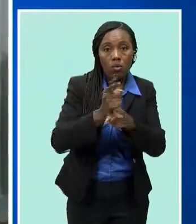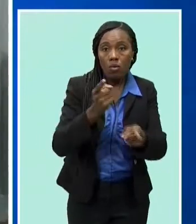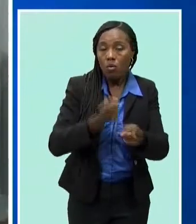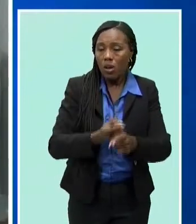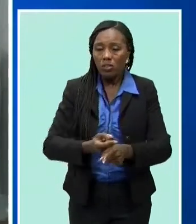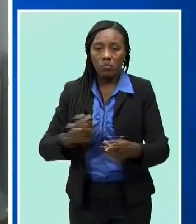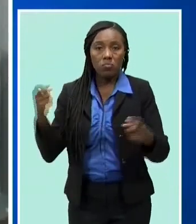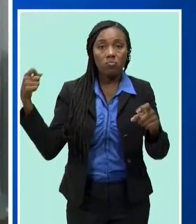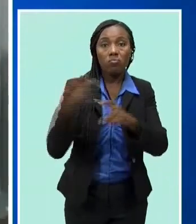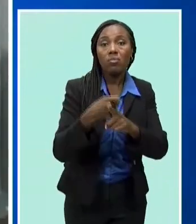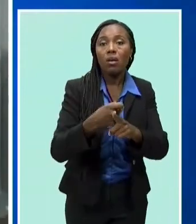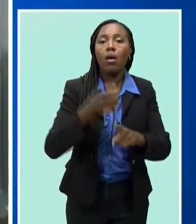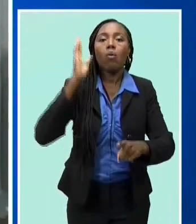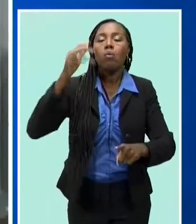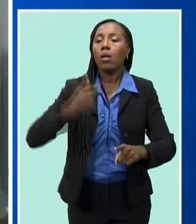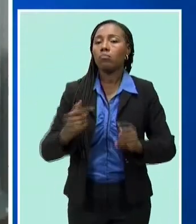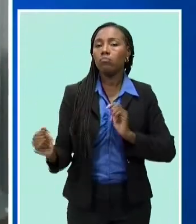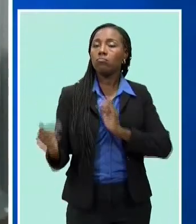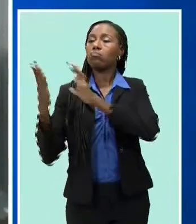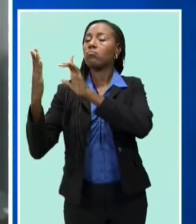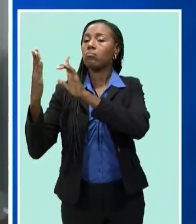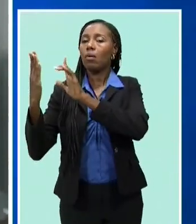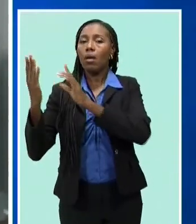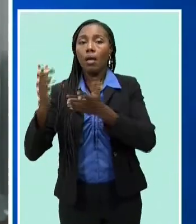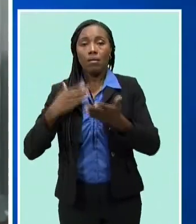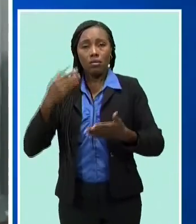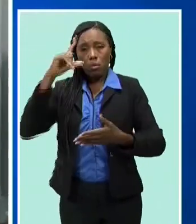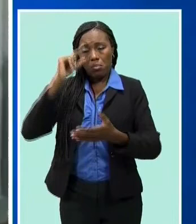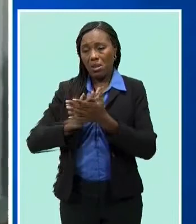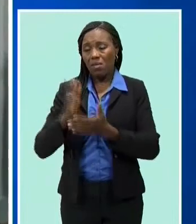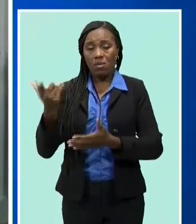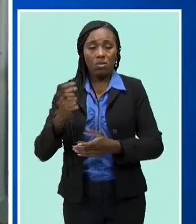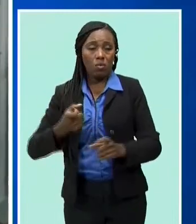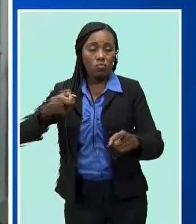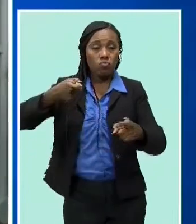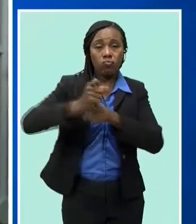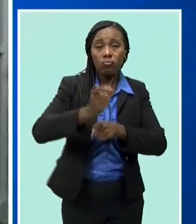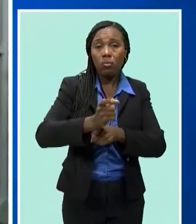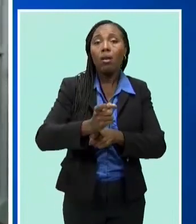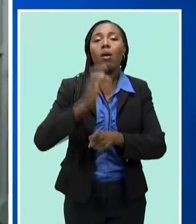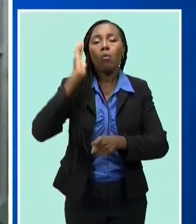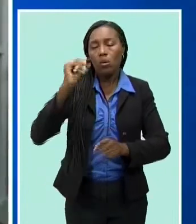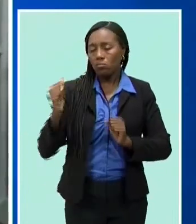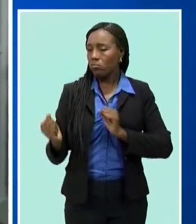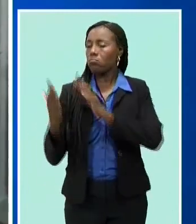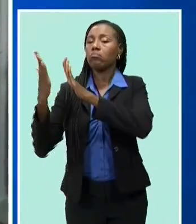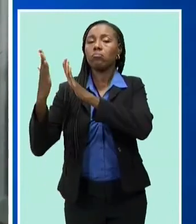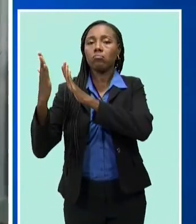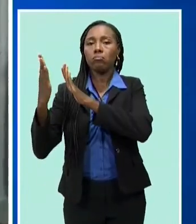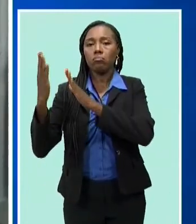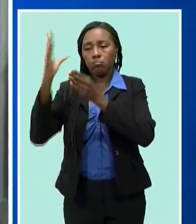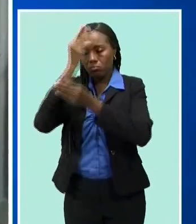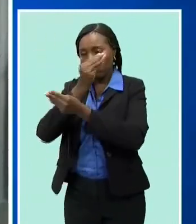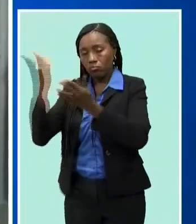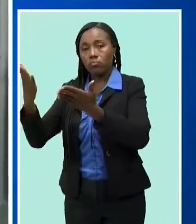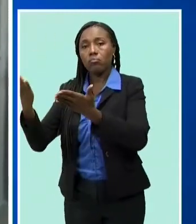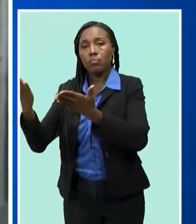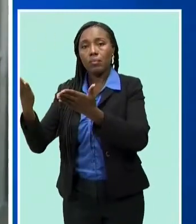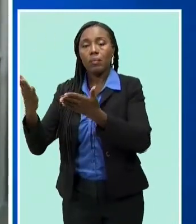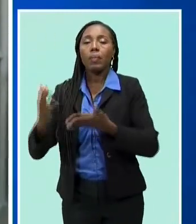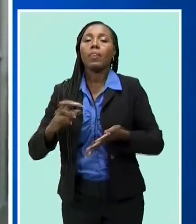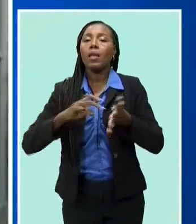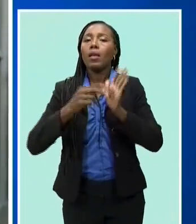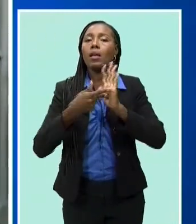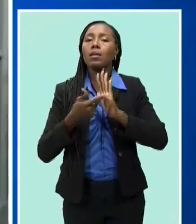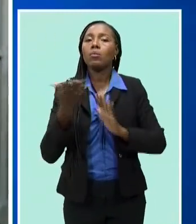will stand up to persons who I believe are doing a disservice to the boys that we are here to make sure that